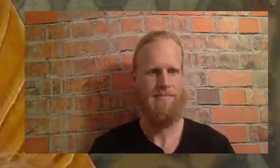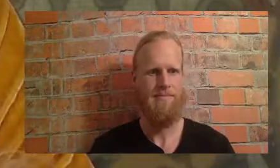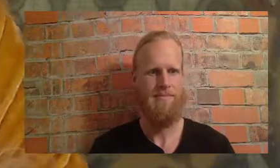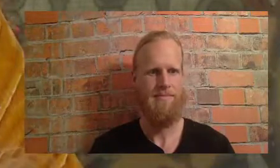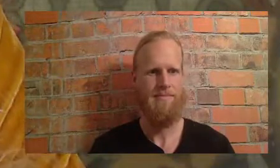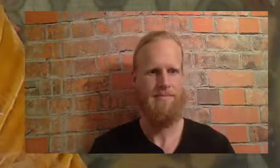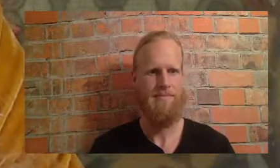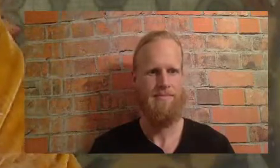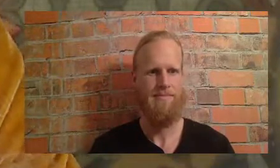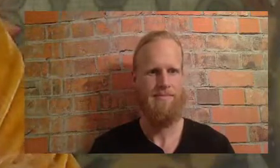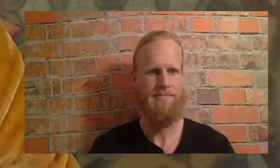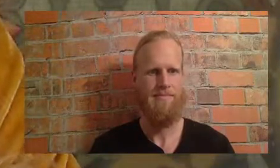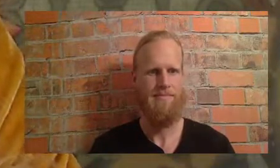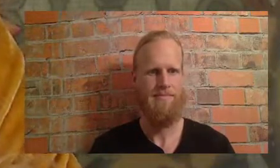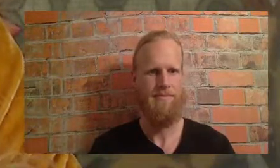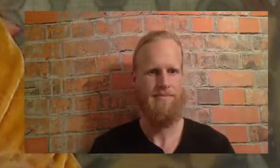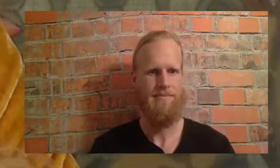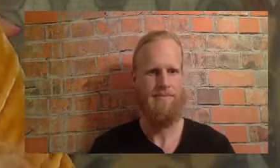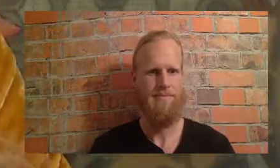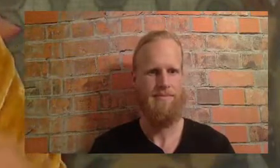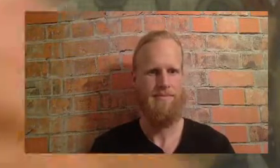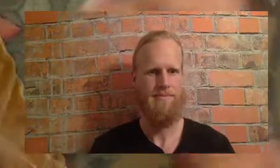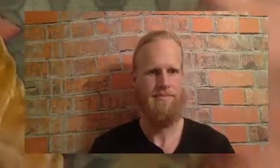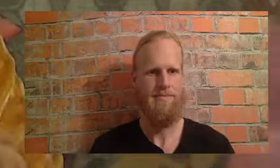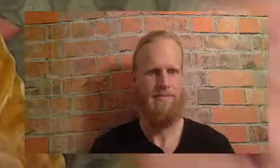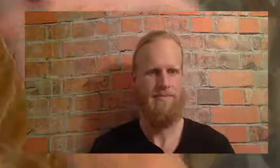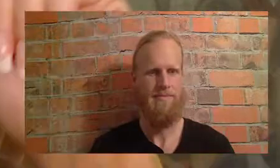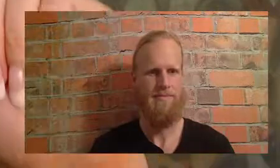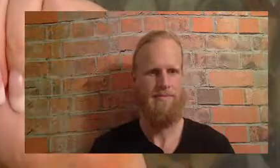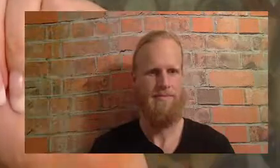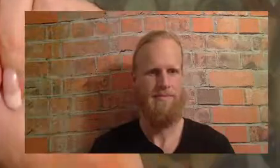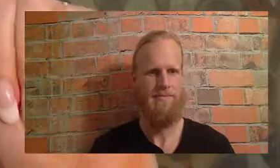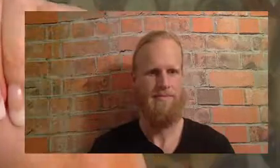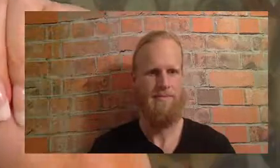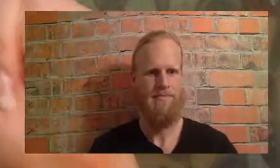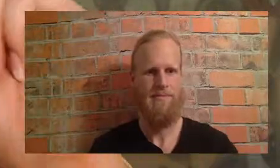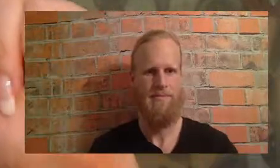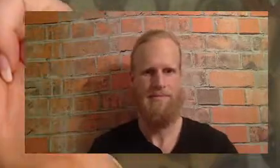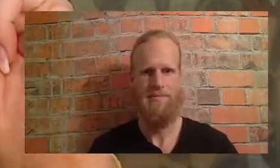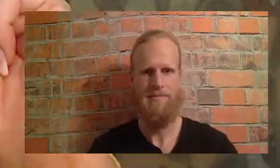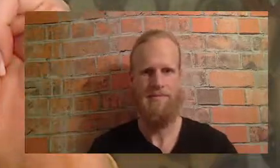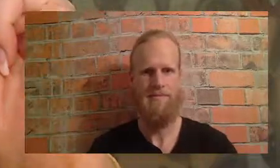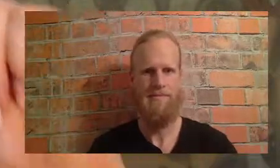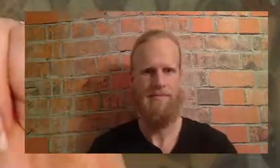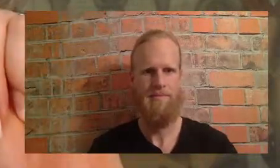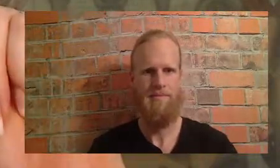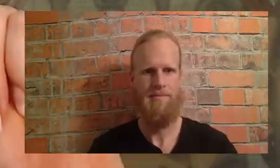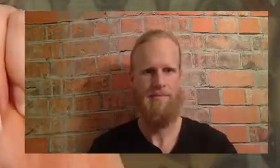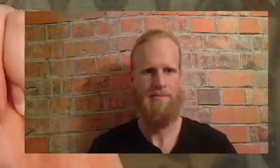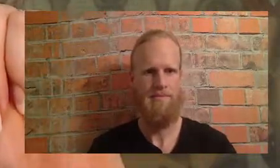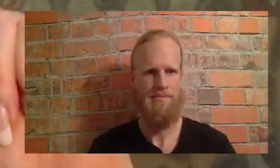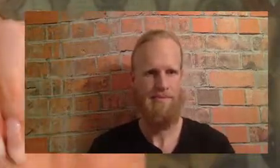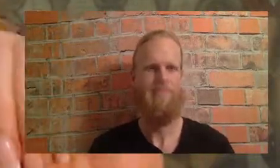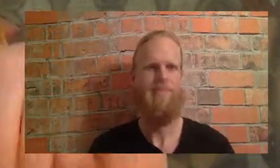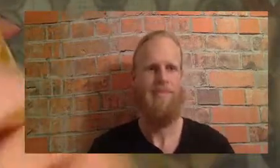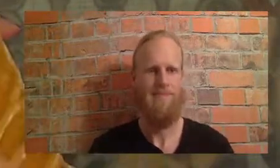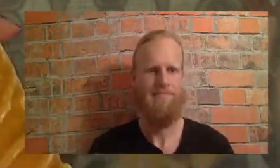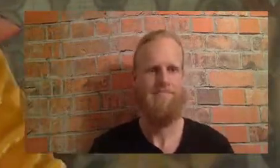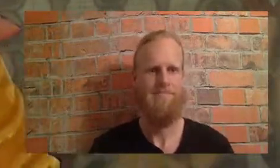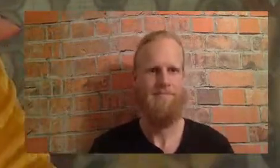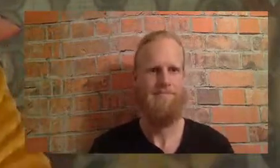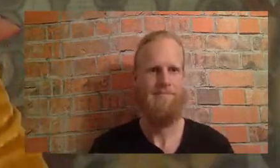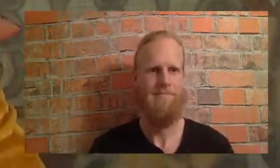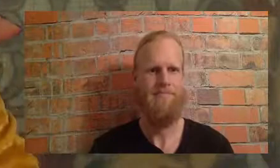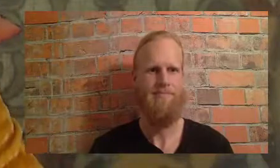Sophia, broadcasting live from Austin, Texas, and you are in the World Tapping Circle,